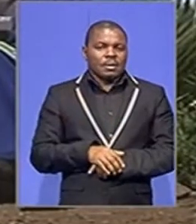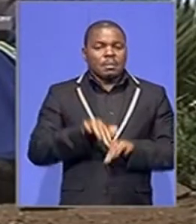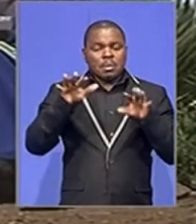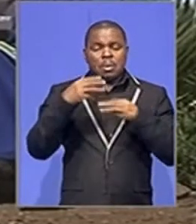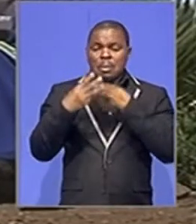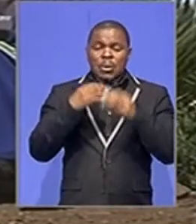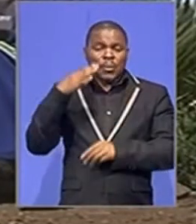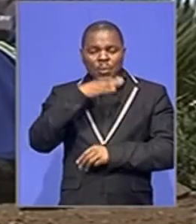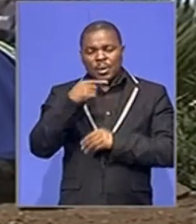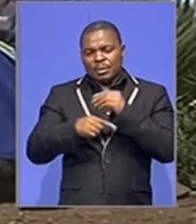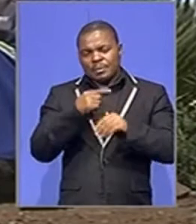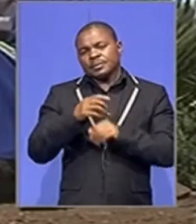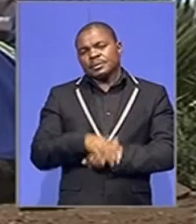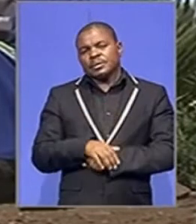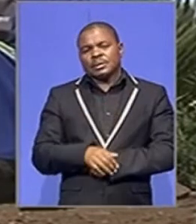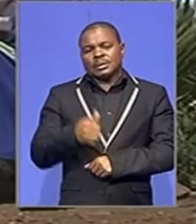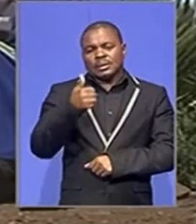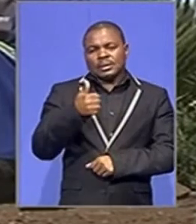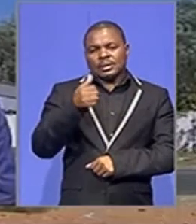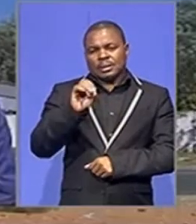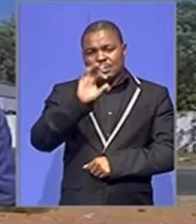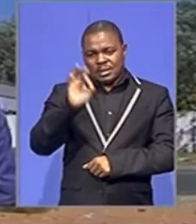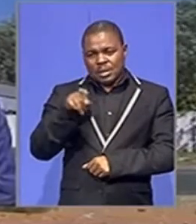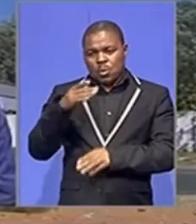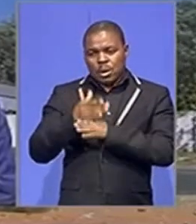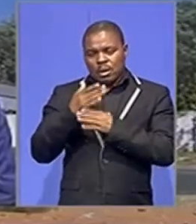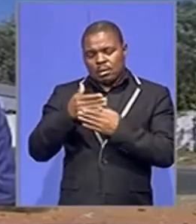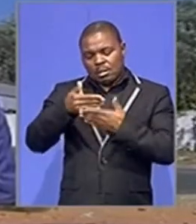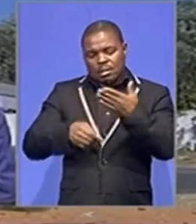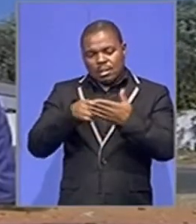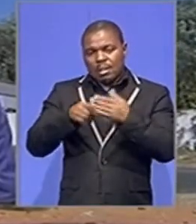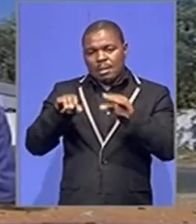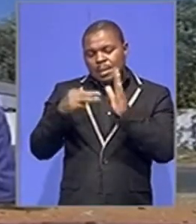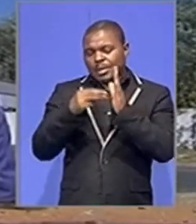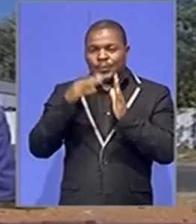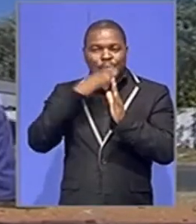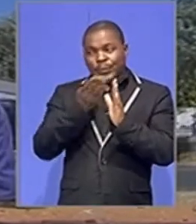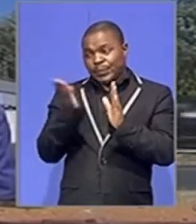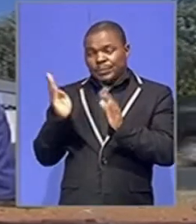hlokang mosebetsi se ka bang diperesente tse 60 ho batho ba hlokang lengolo la matriki.